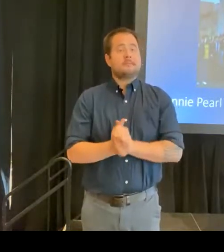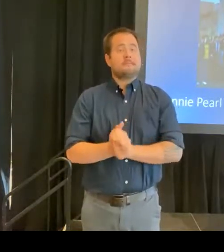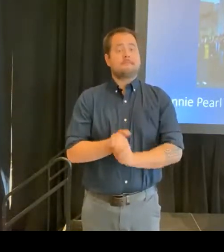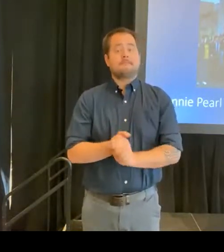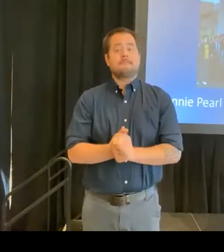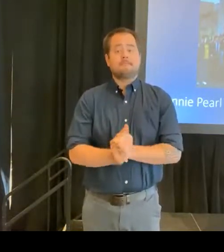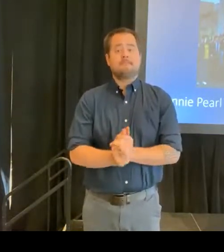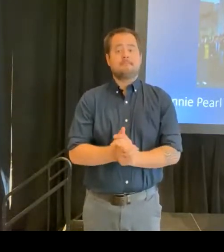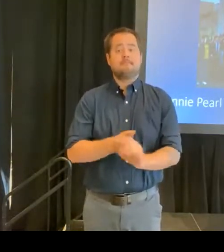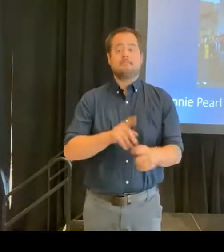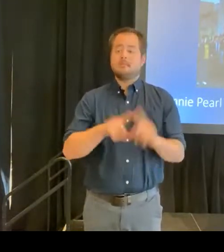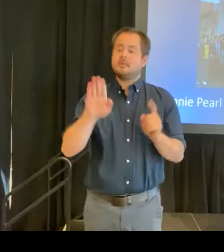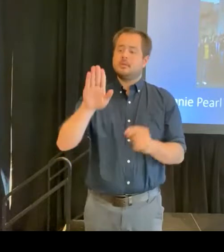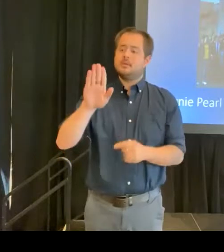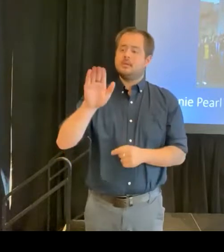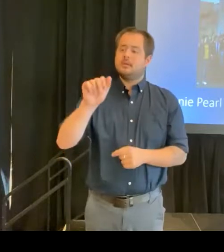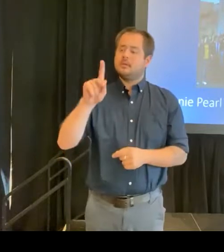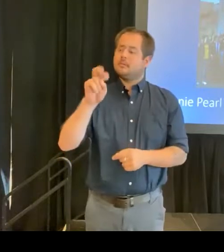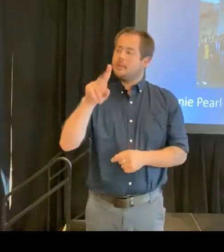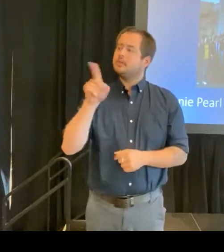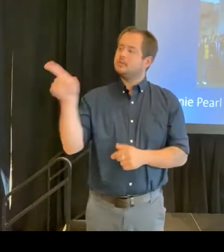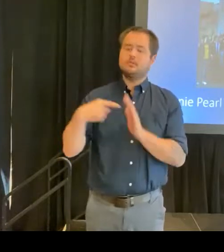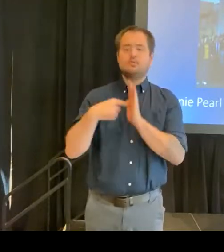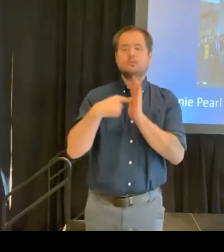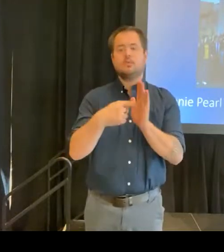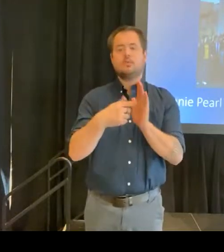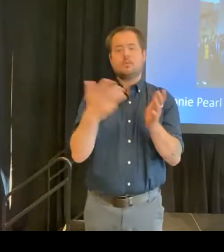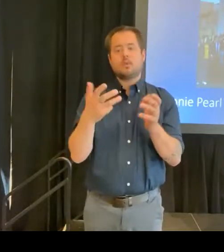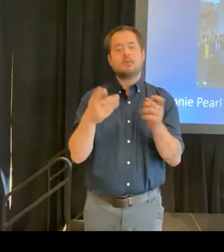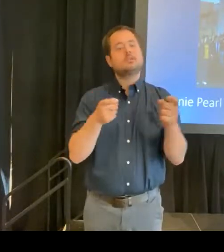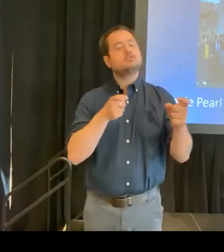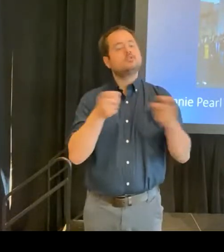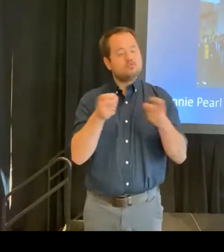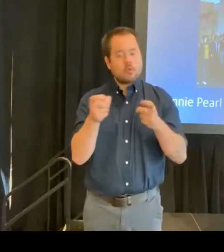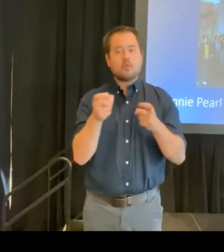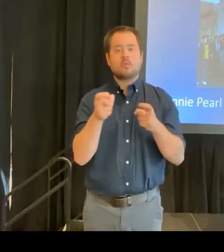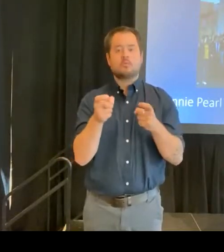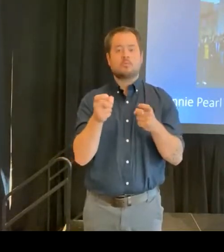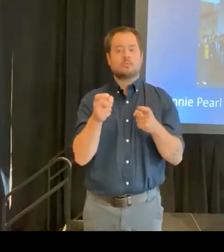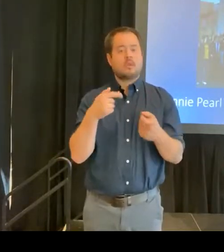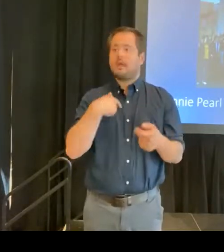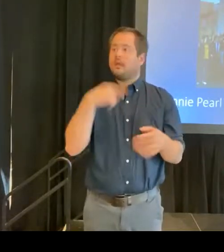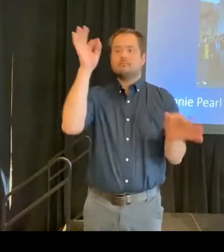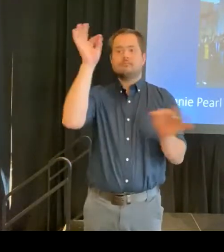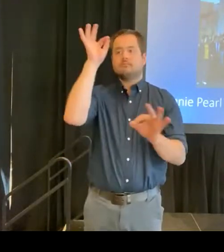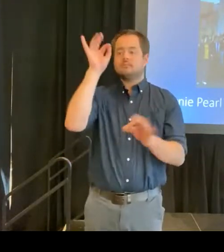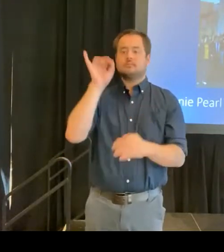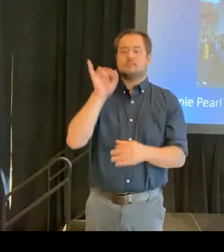what she was displaying was control. And I didn't know that.